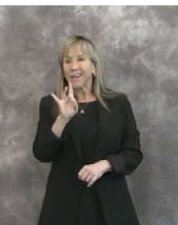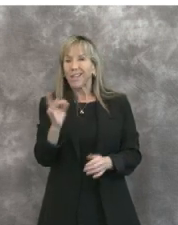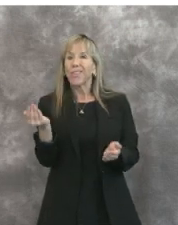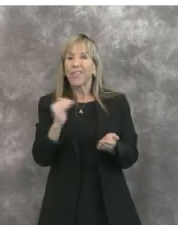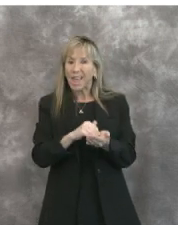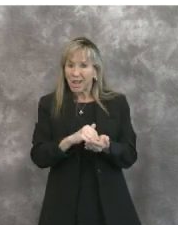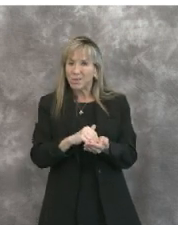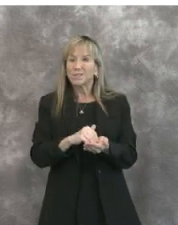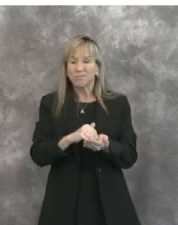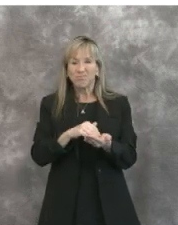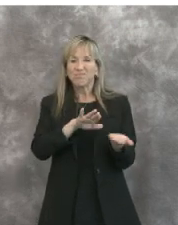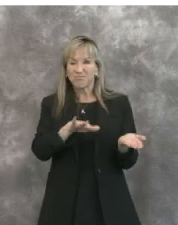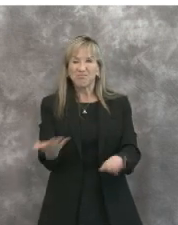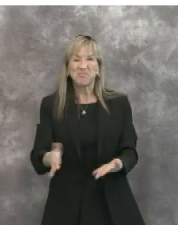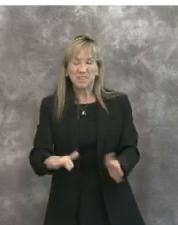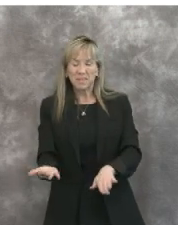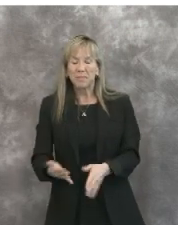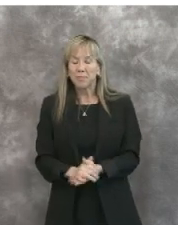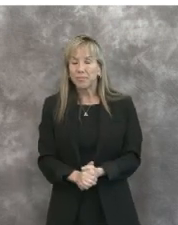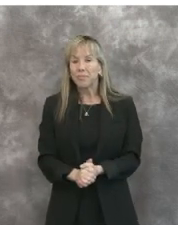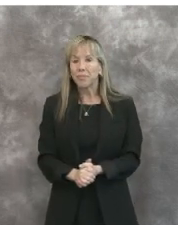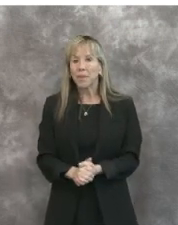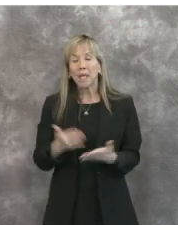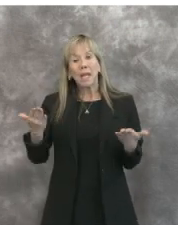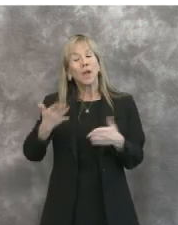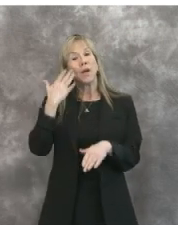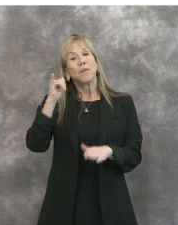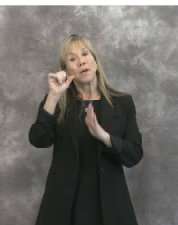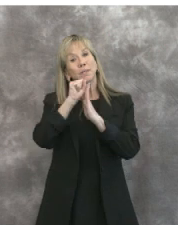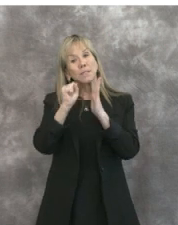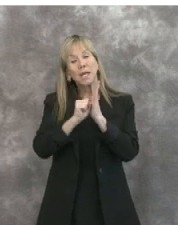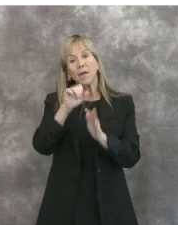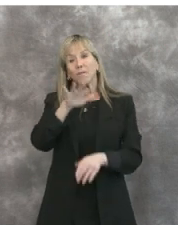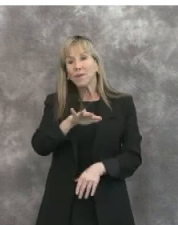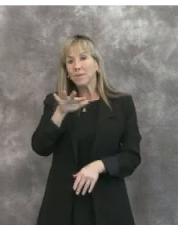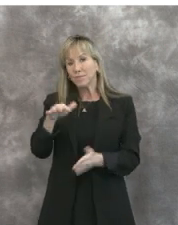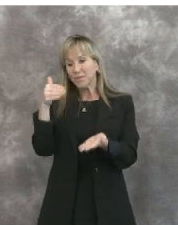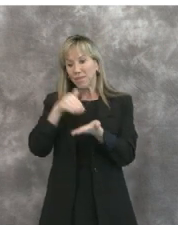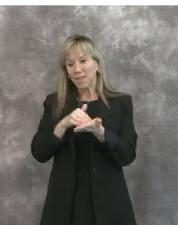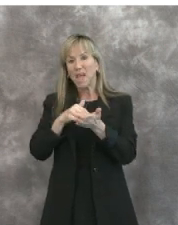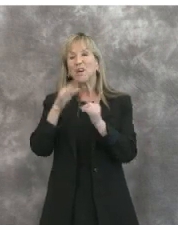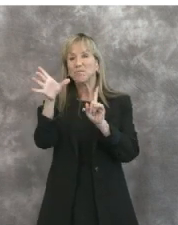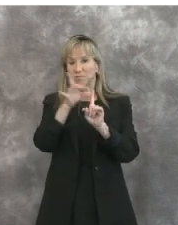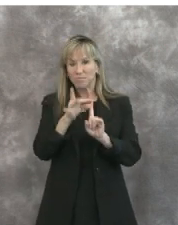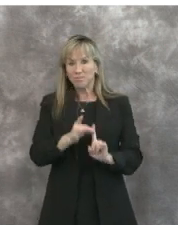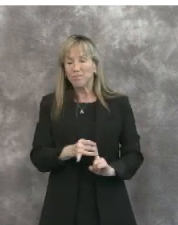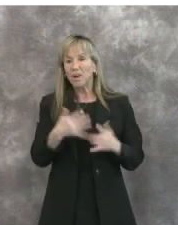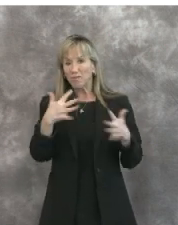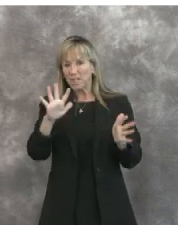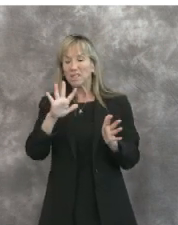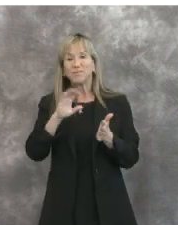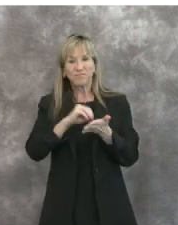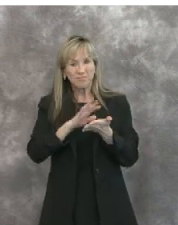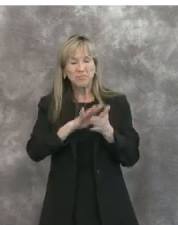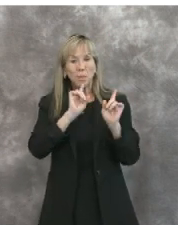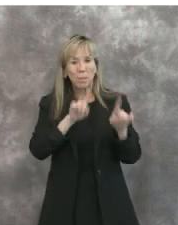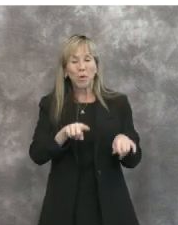68,000 deaths. Statewide, almost 55,000 positive cases have been reported,